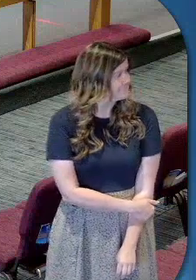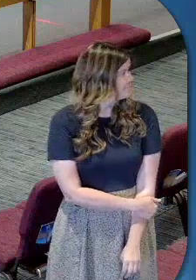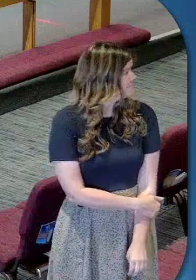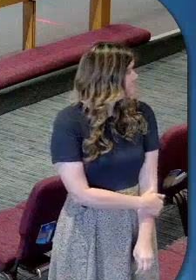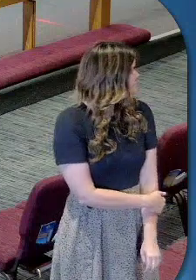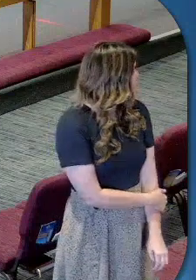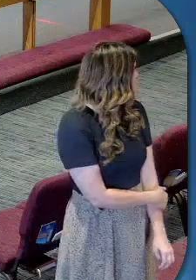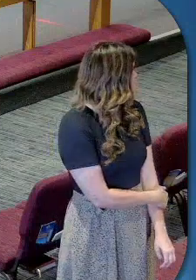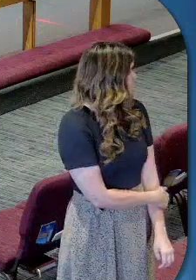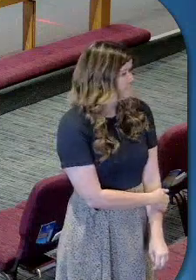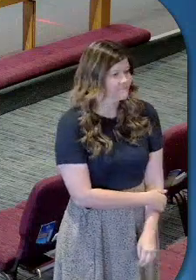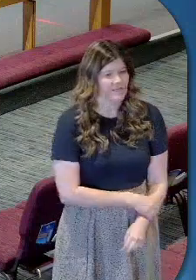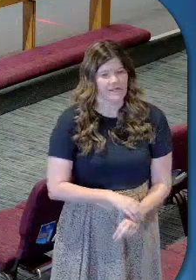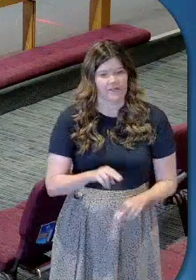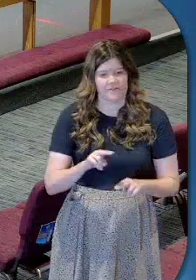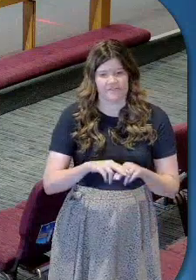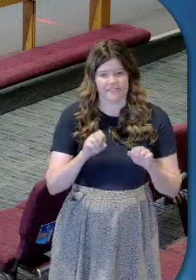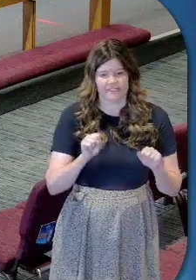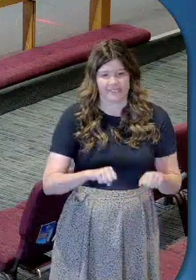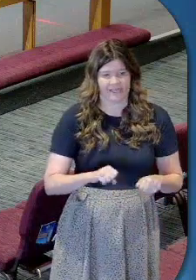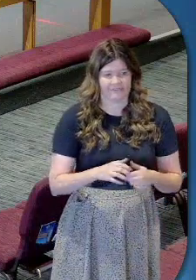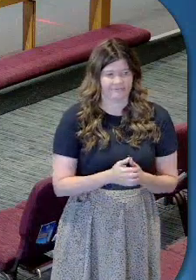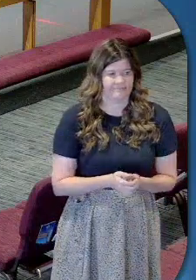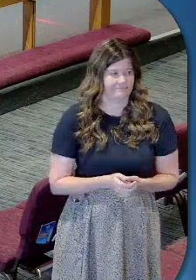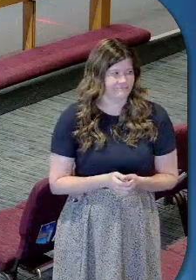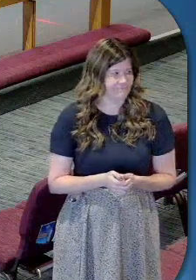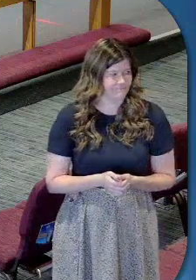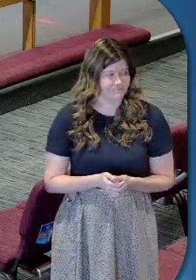Please be seated. Our ushers will invite you forward.